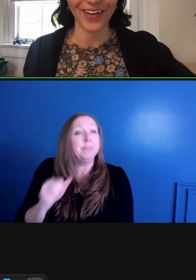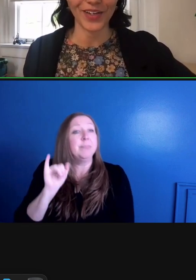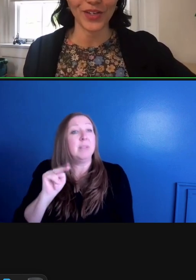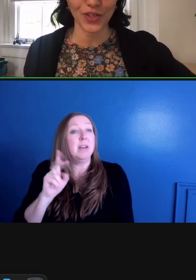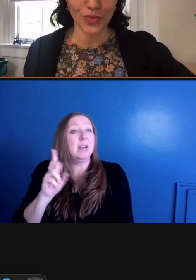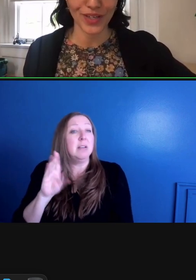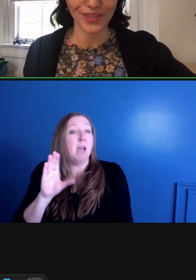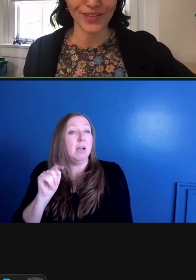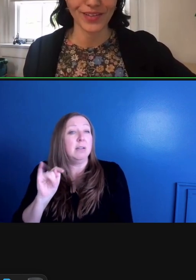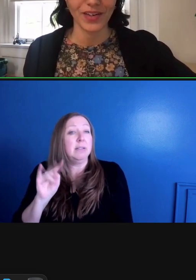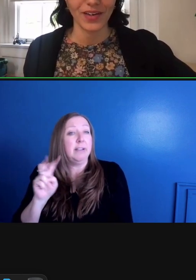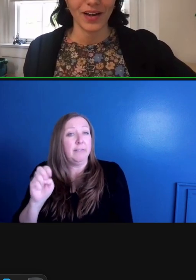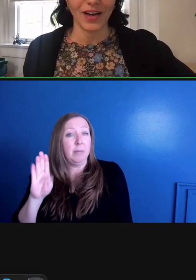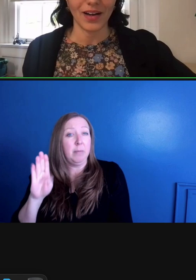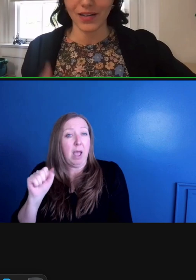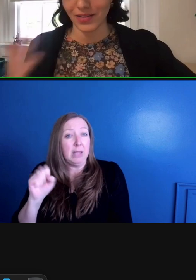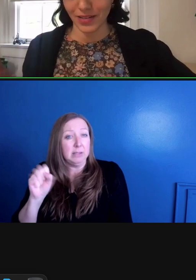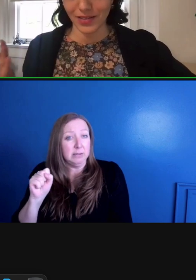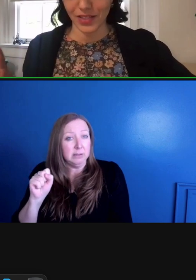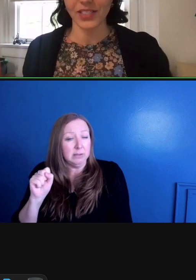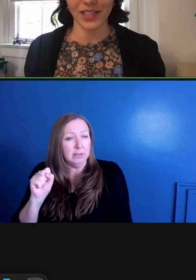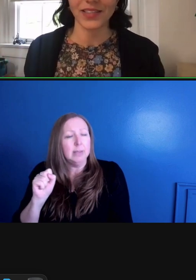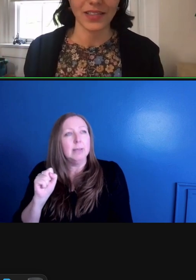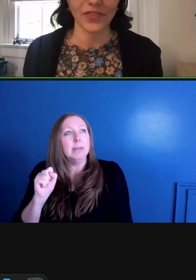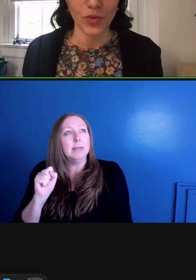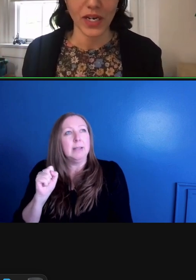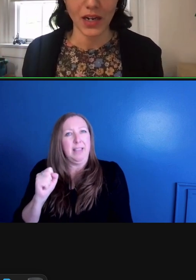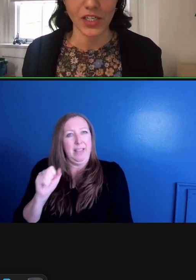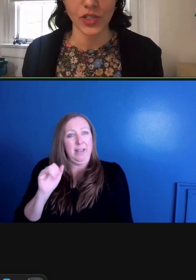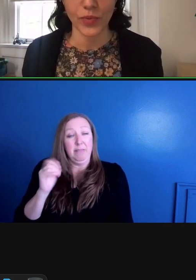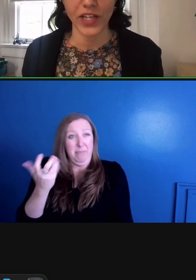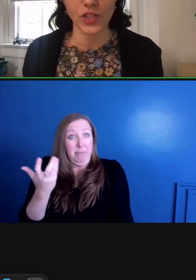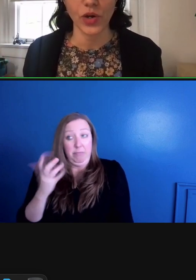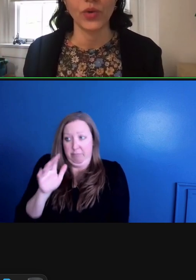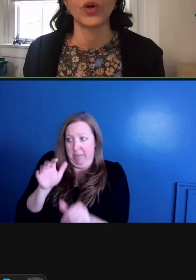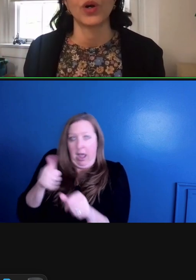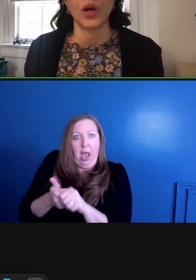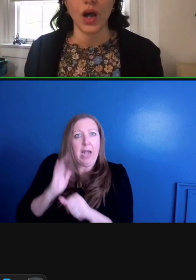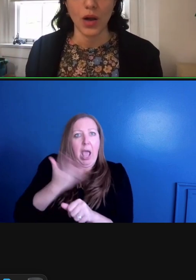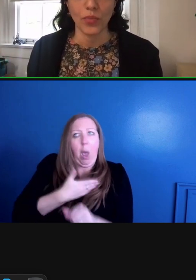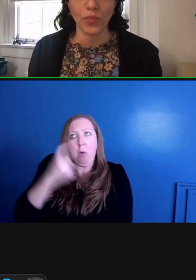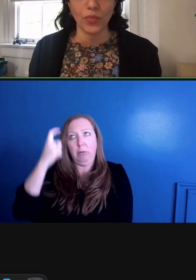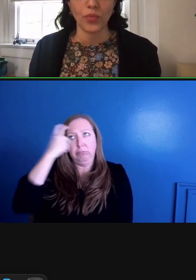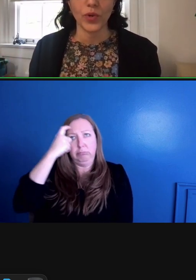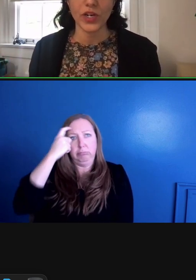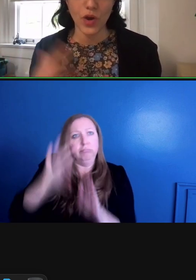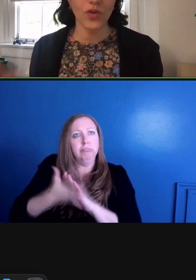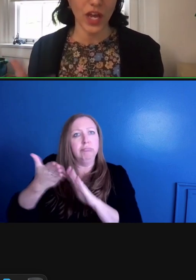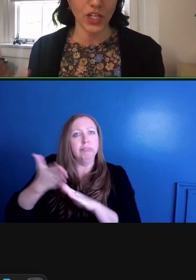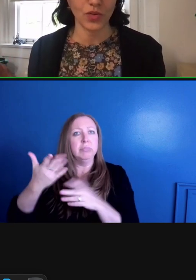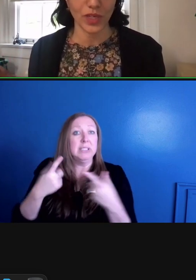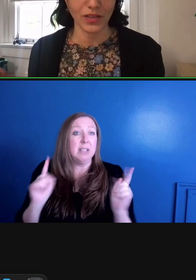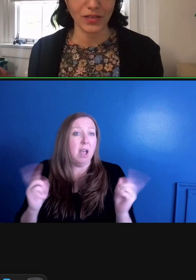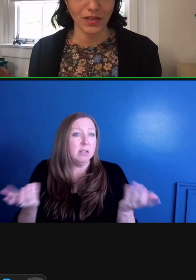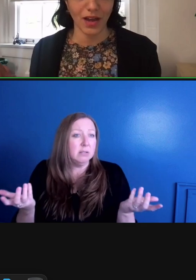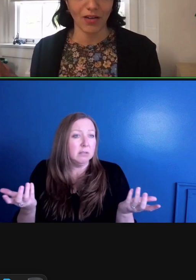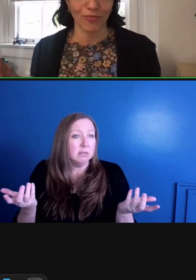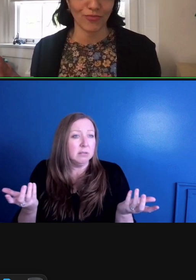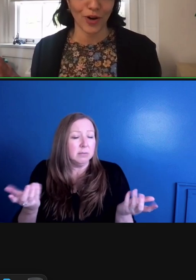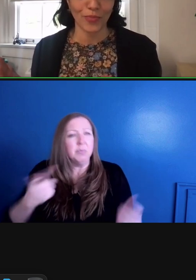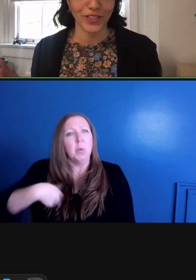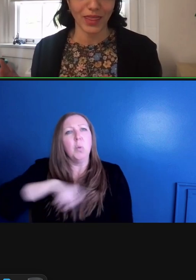lot of humans, the successes of human cognition, right? So we know that